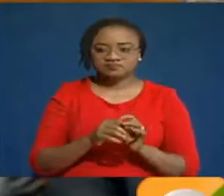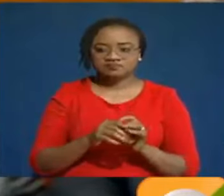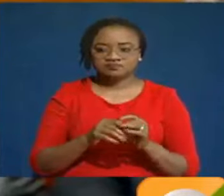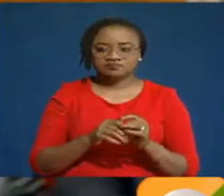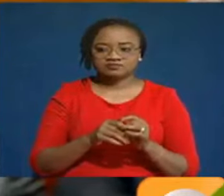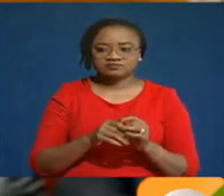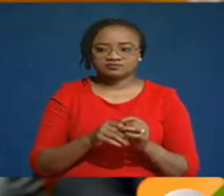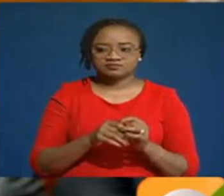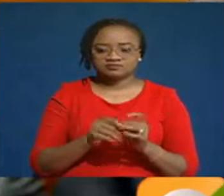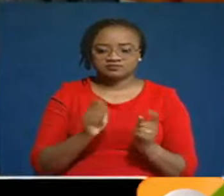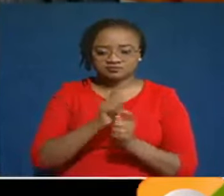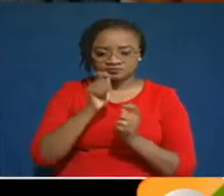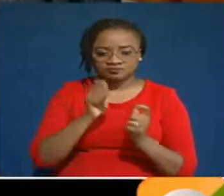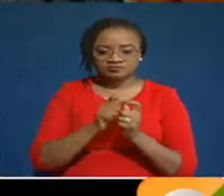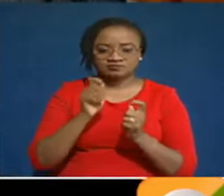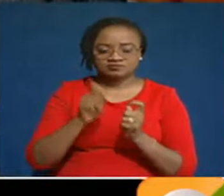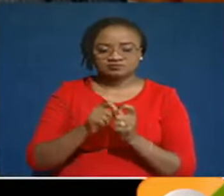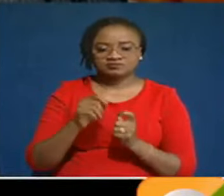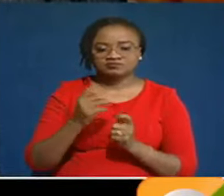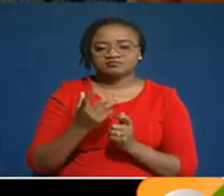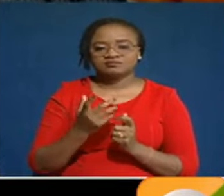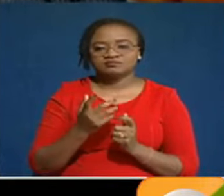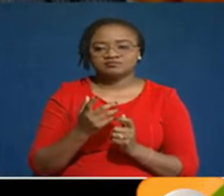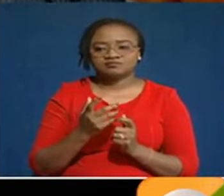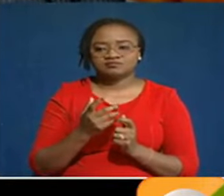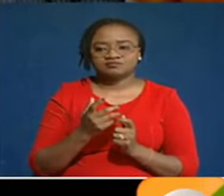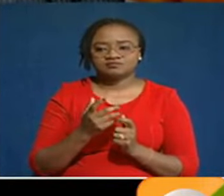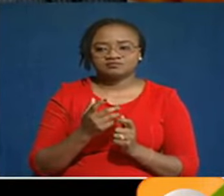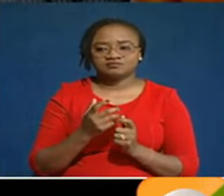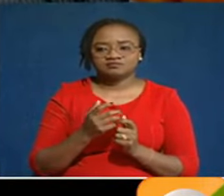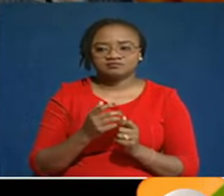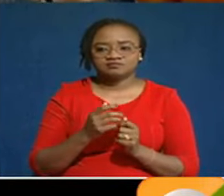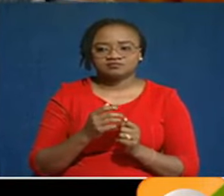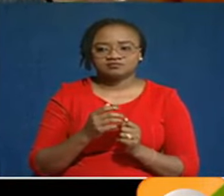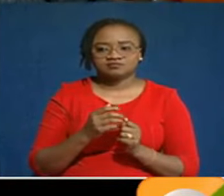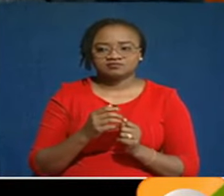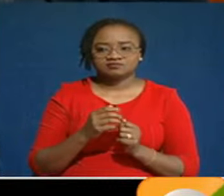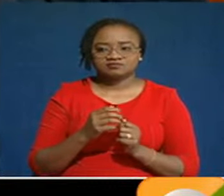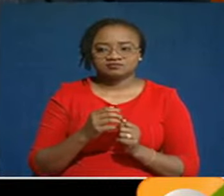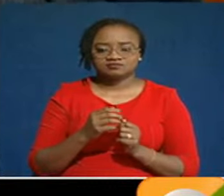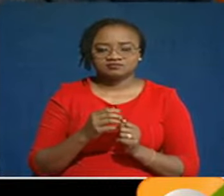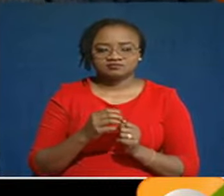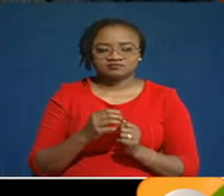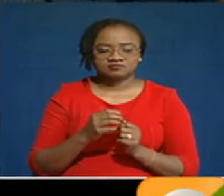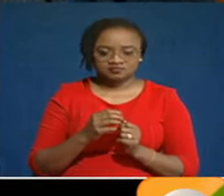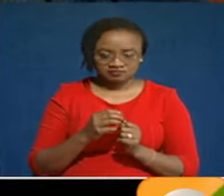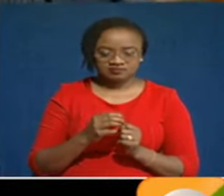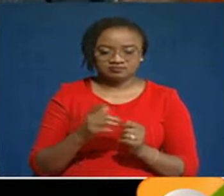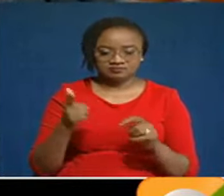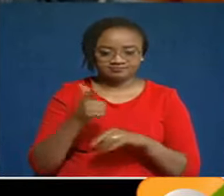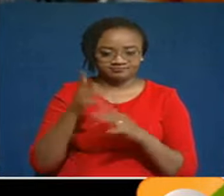particulars. Naam, bila shaka wanahabari wetu wako humo ndani na